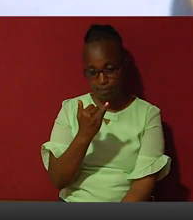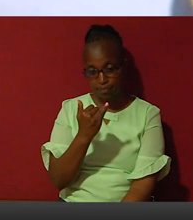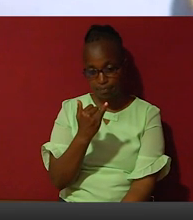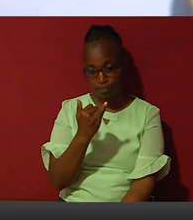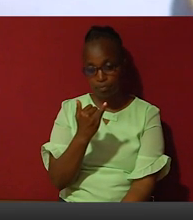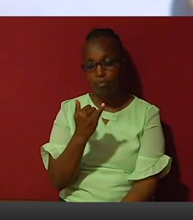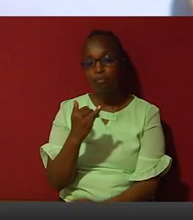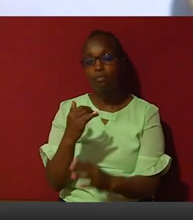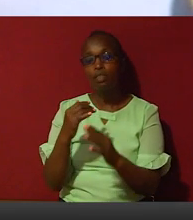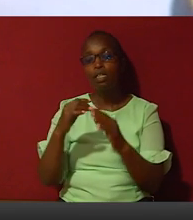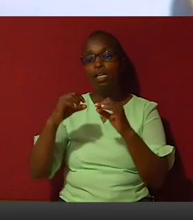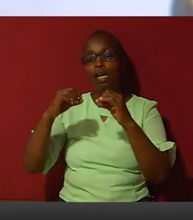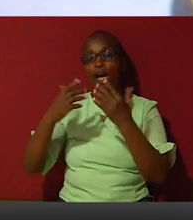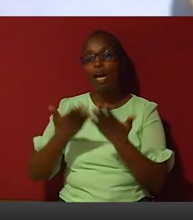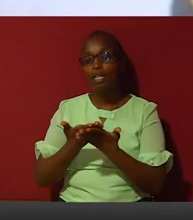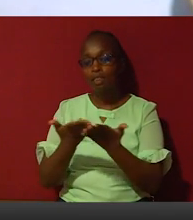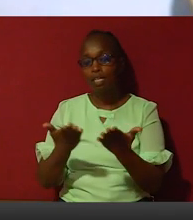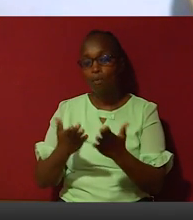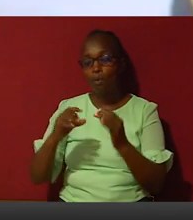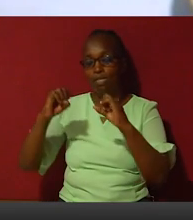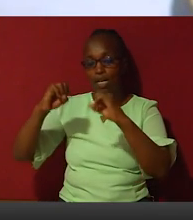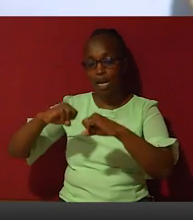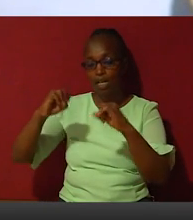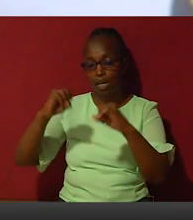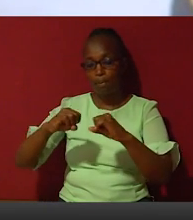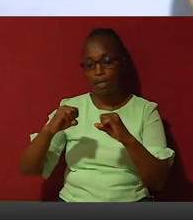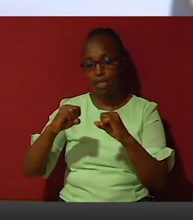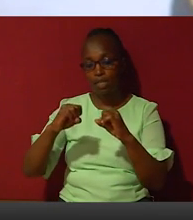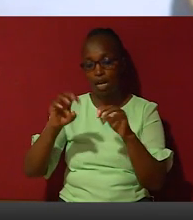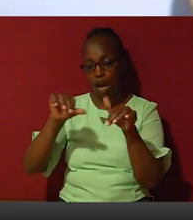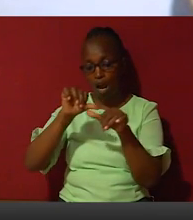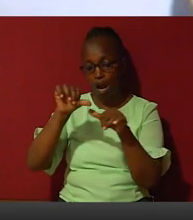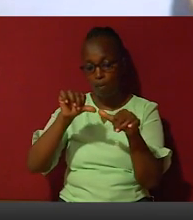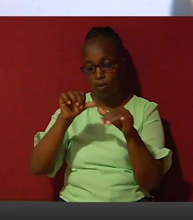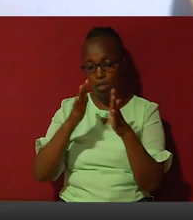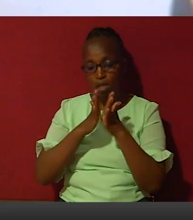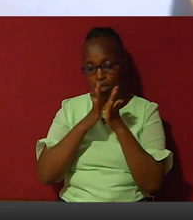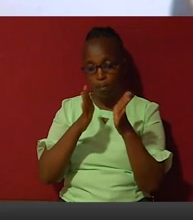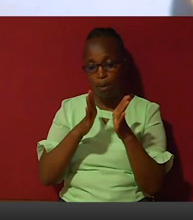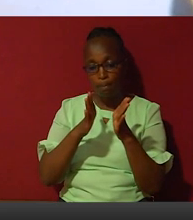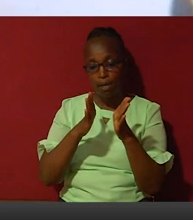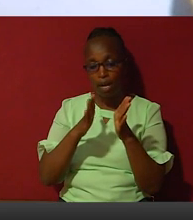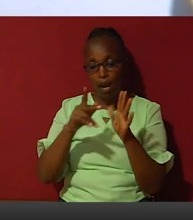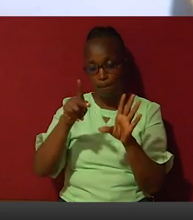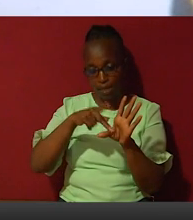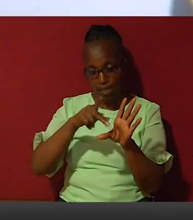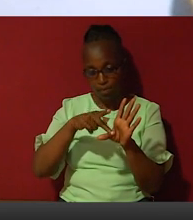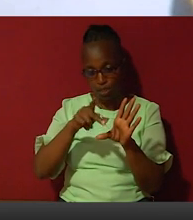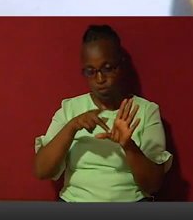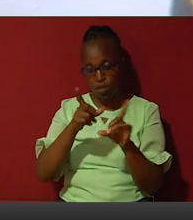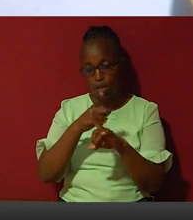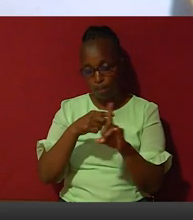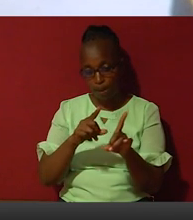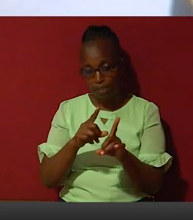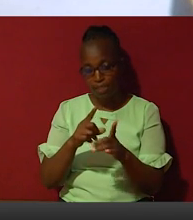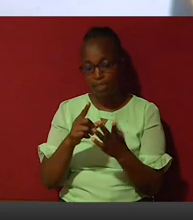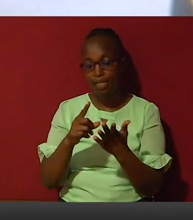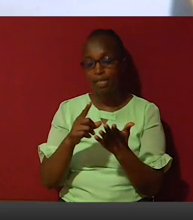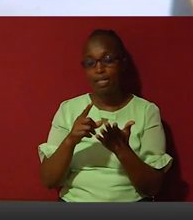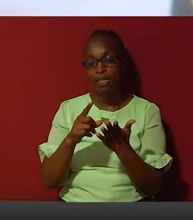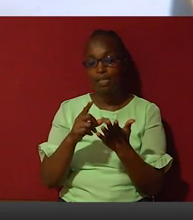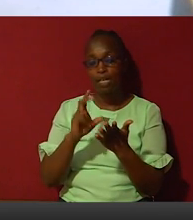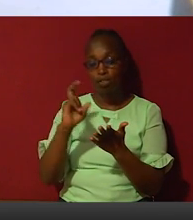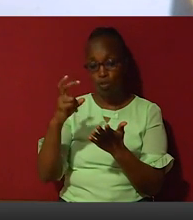because it is agreed there was public participation? It's only that the bar was raised, and when the bar